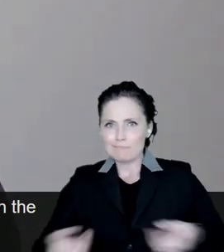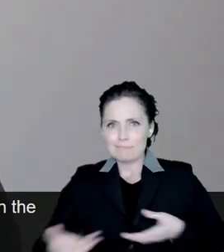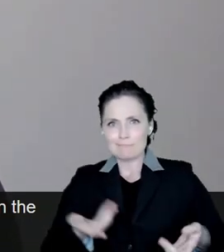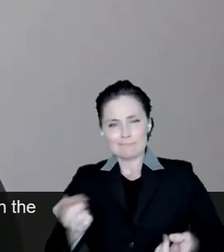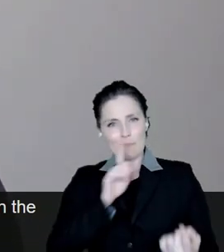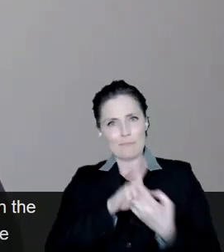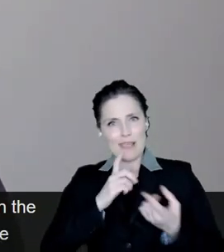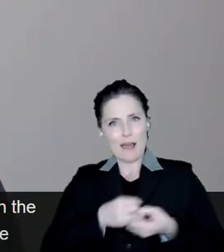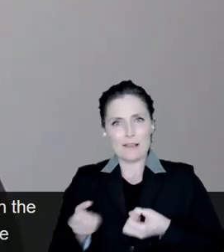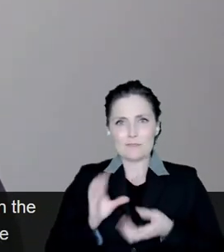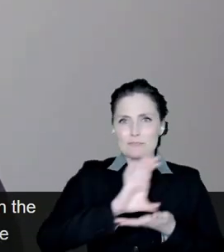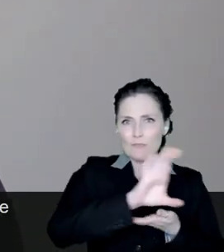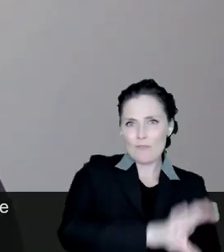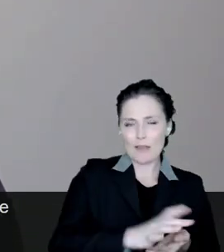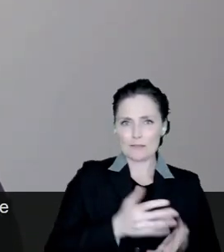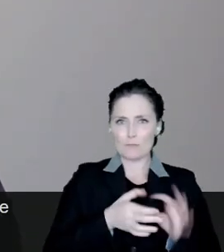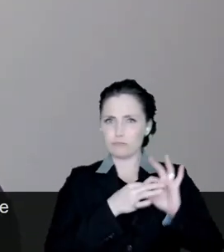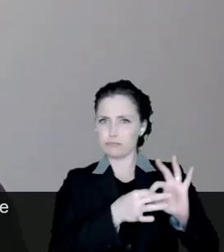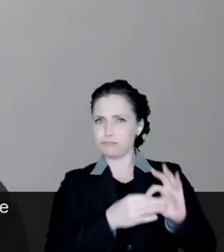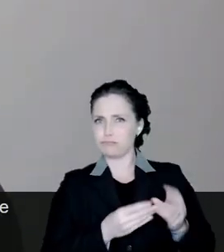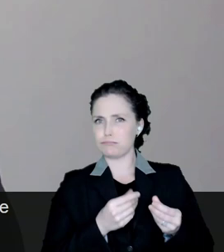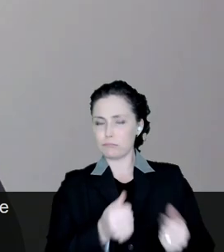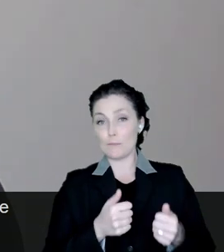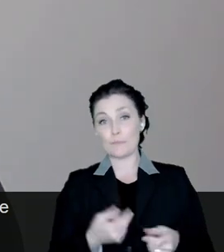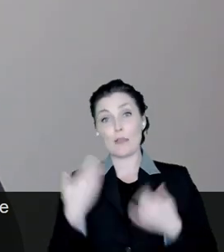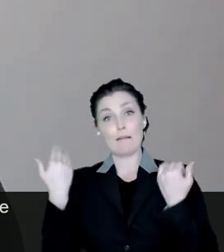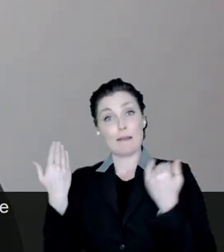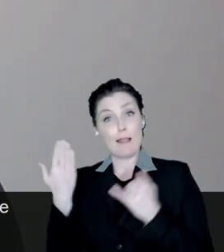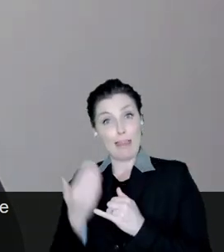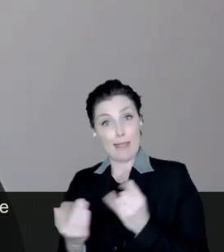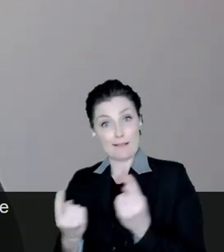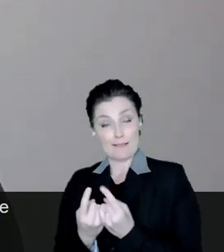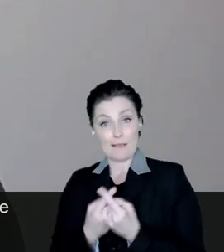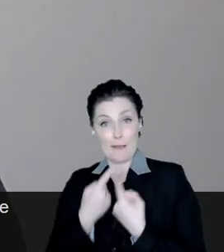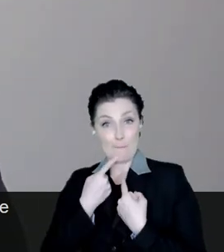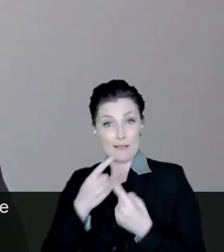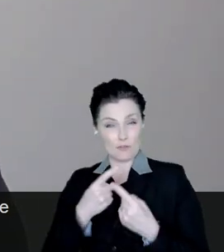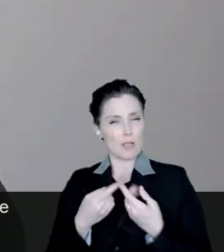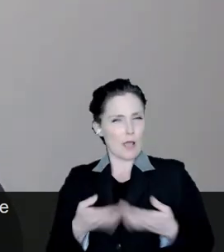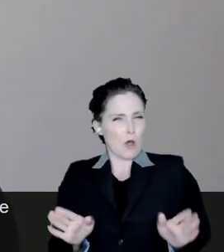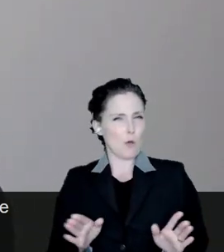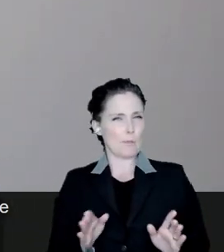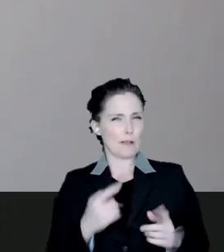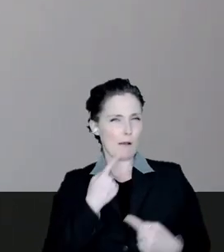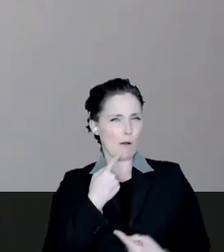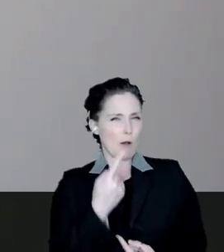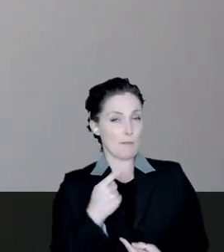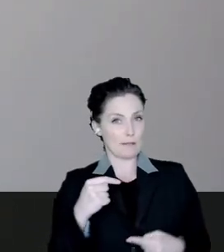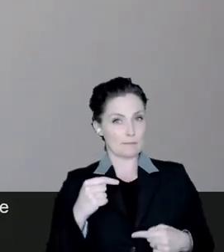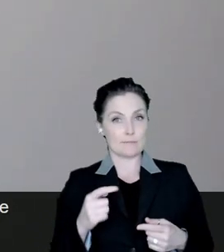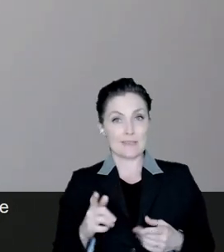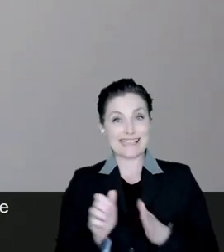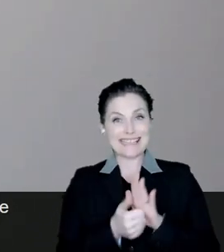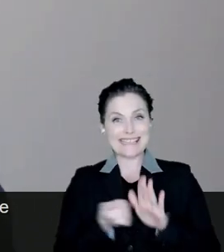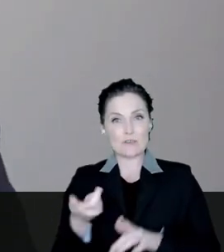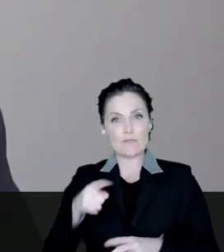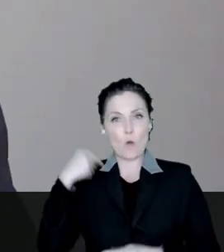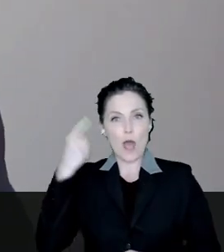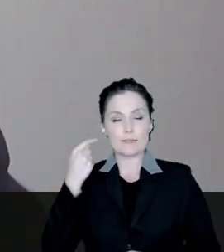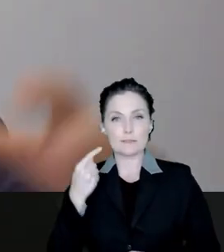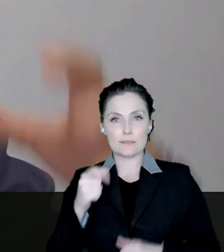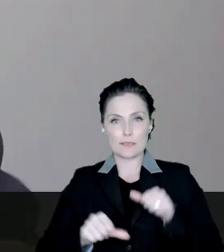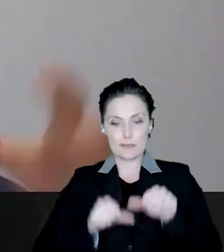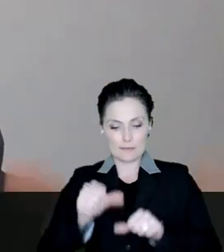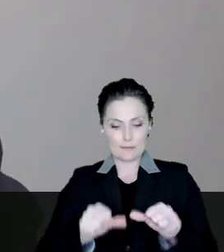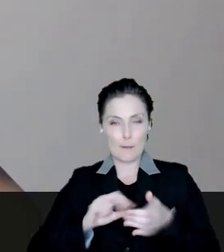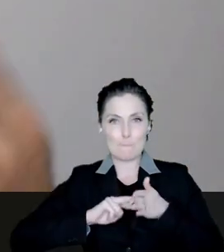finally, Jamal, I've announced this week, I mentioned it in my opening comments, a Skills for Londoners roadmap. If